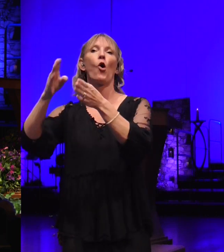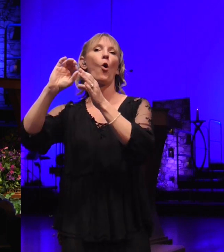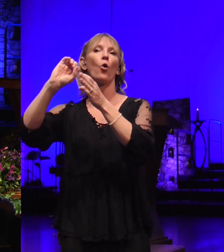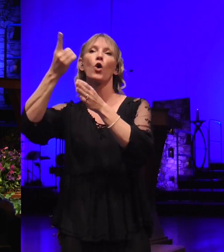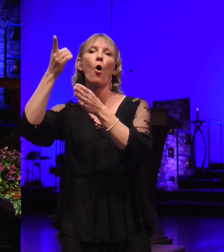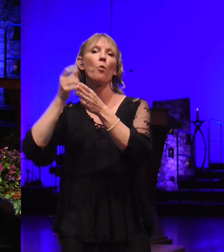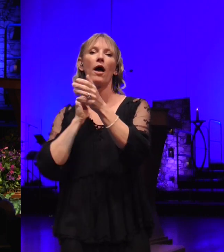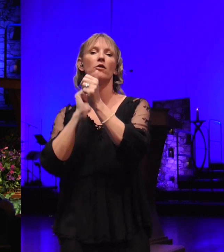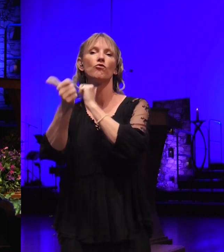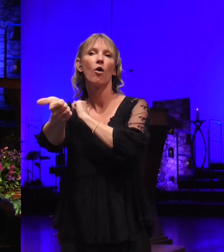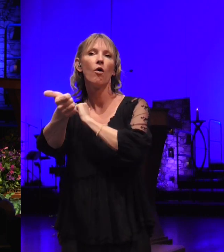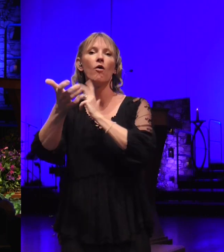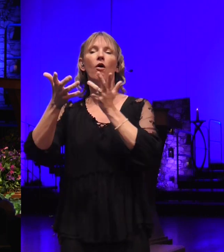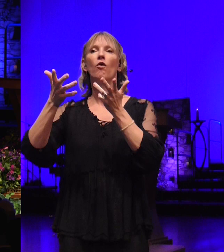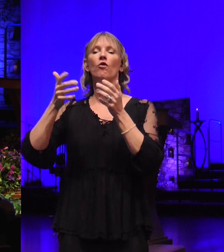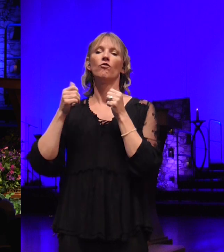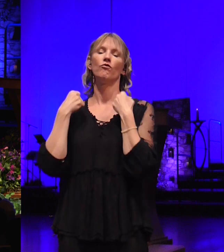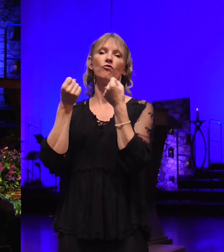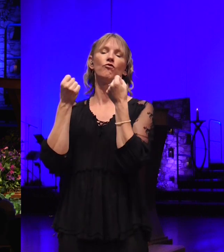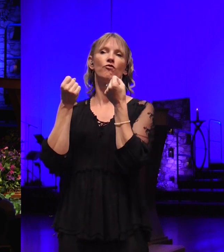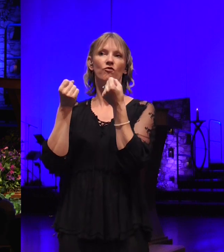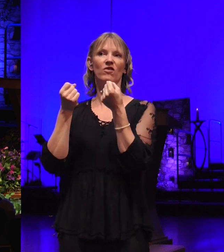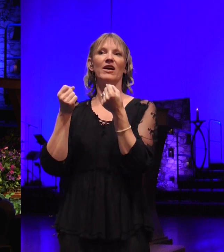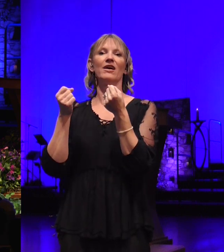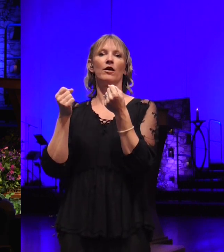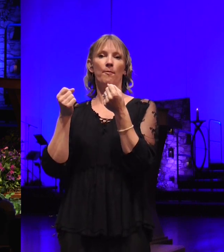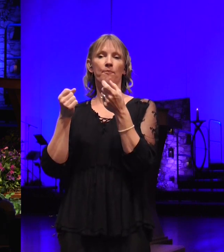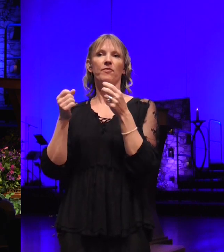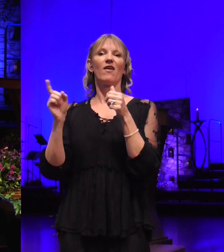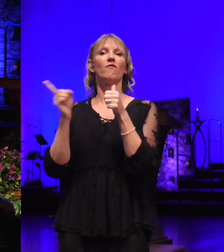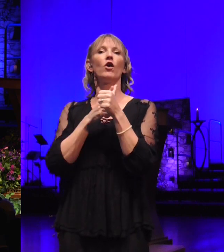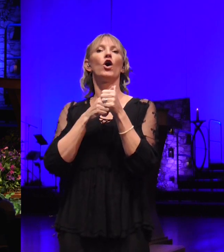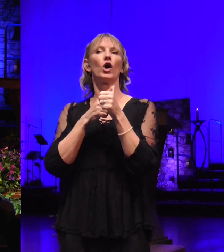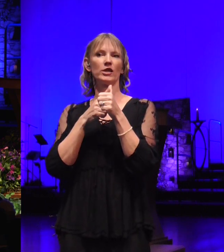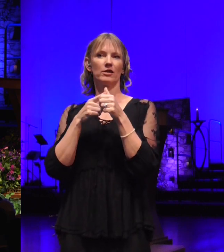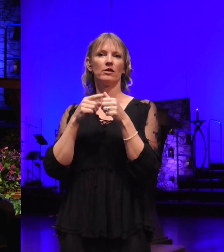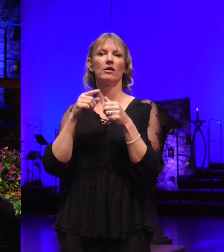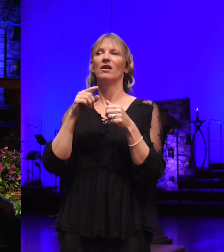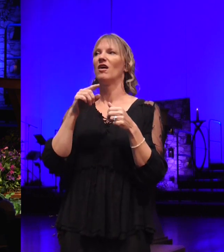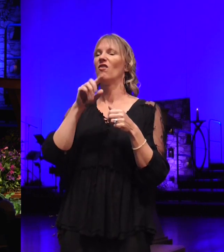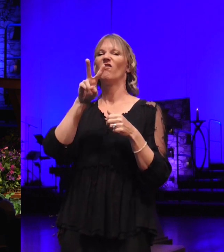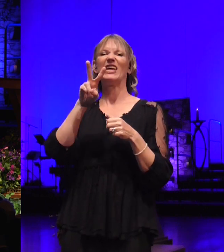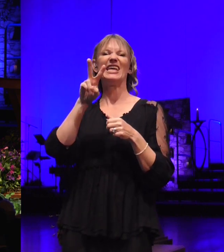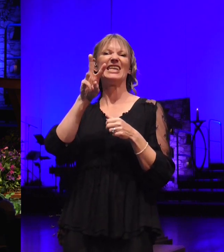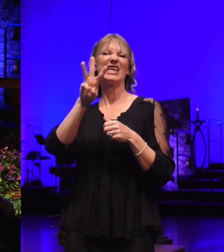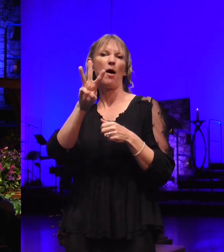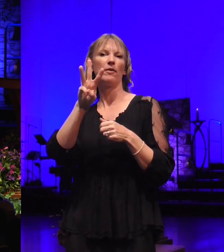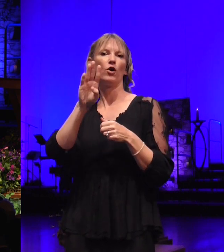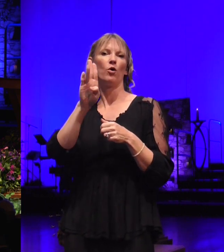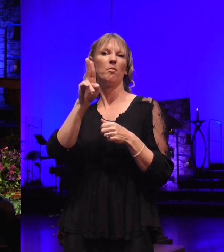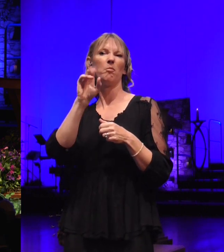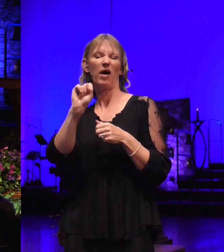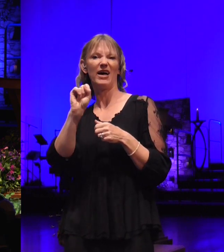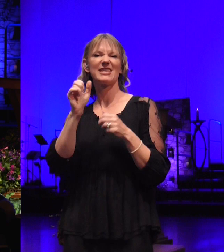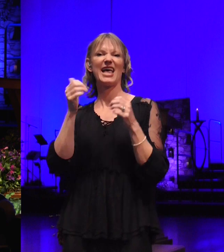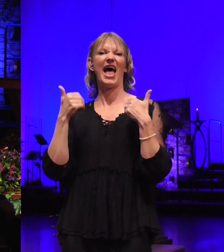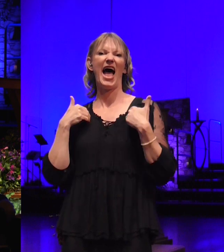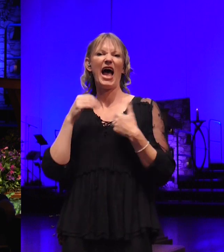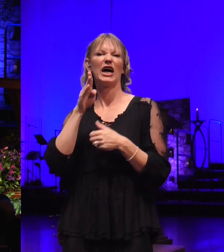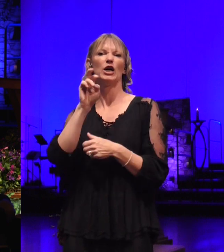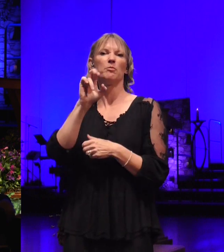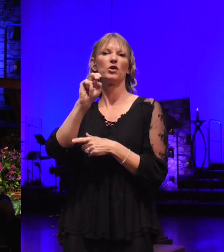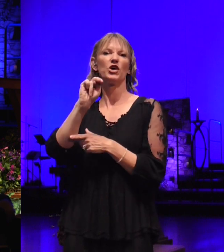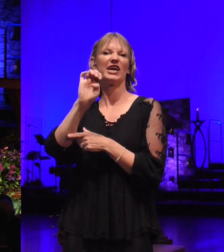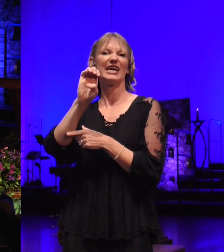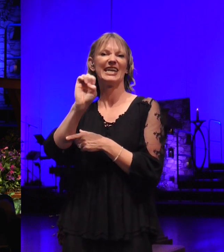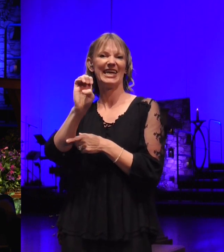his hazard lights on, and the first thing that passed him by was an old VW bus covered with Bernie Sanders stickers.